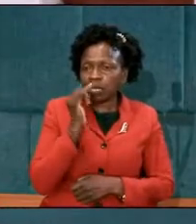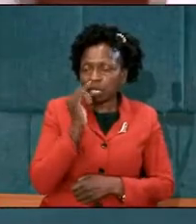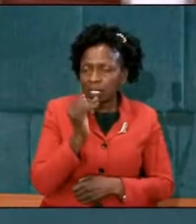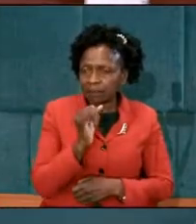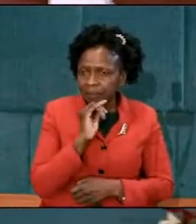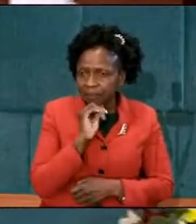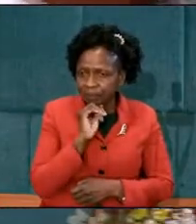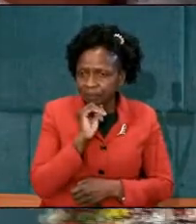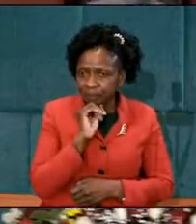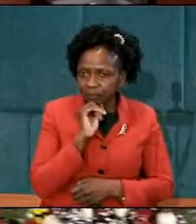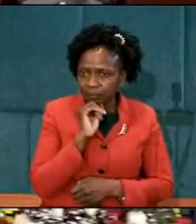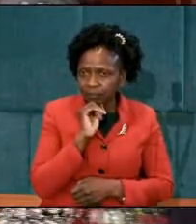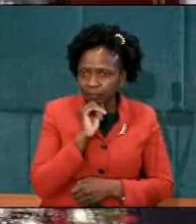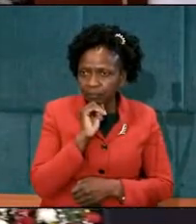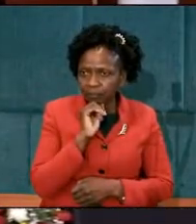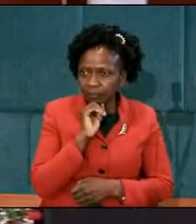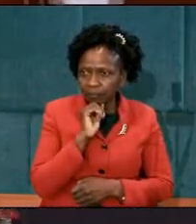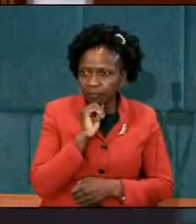that